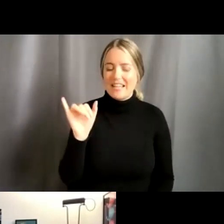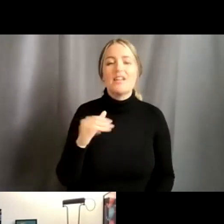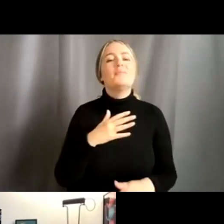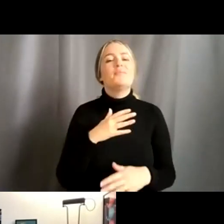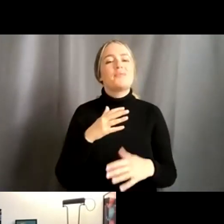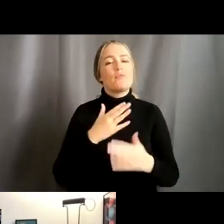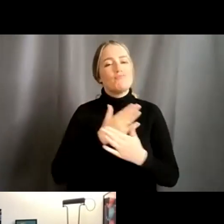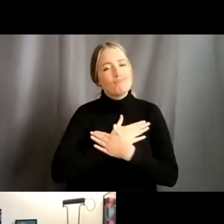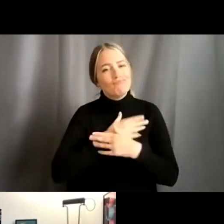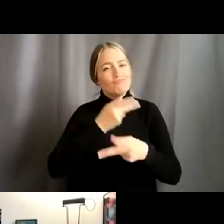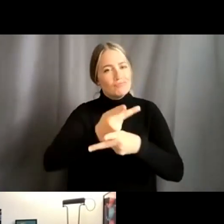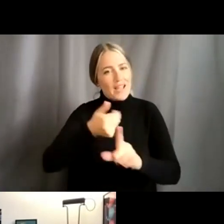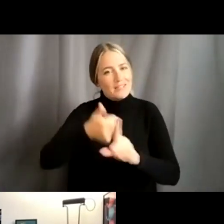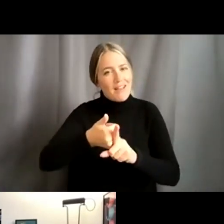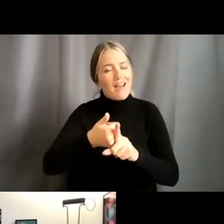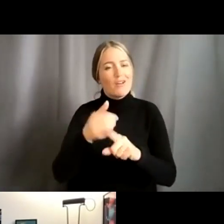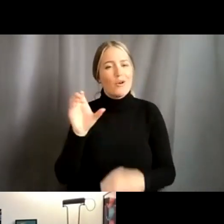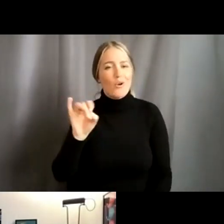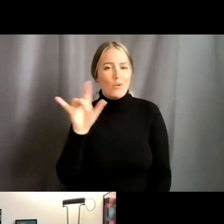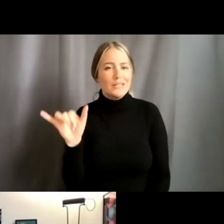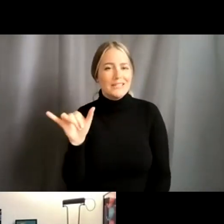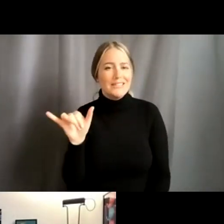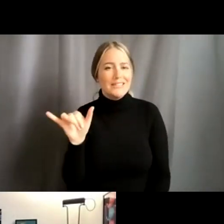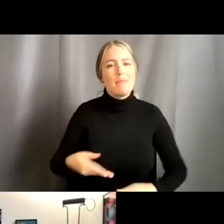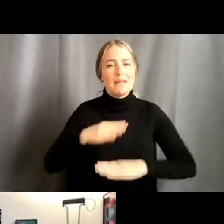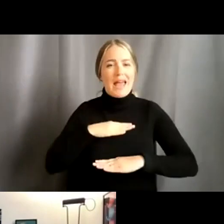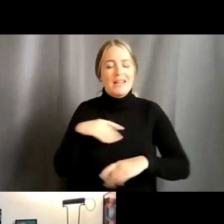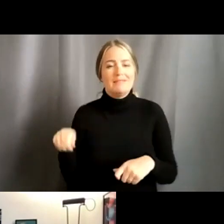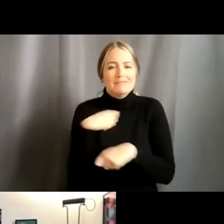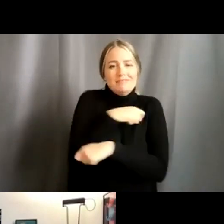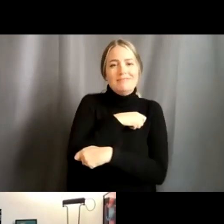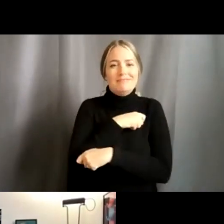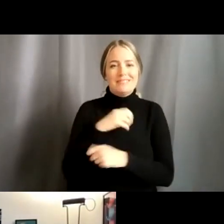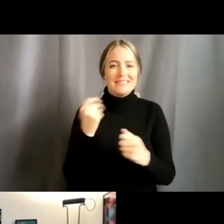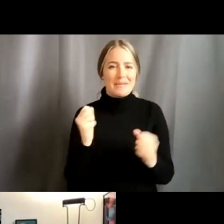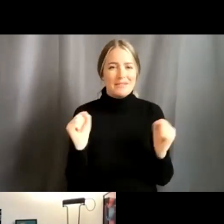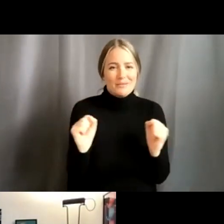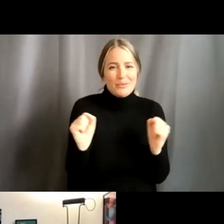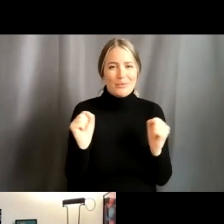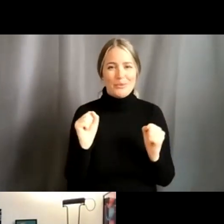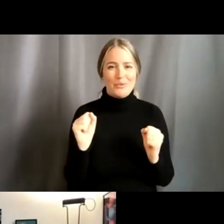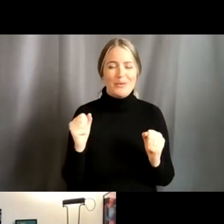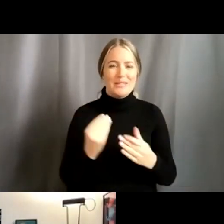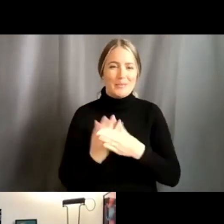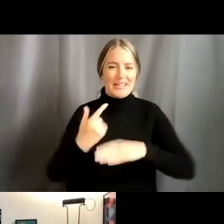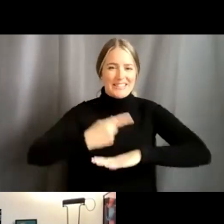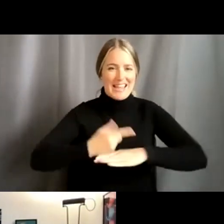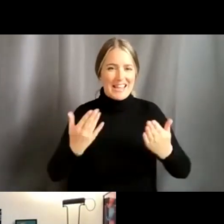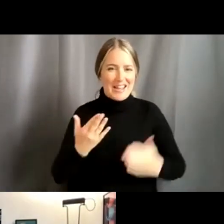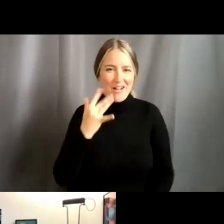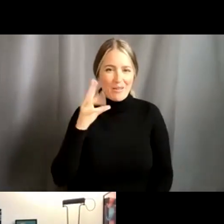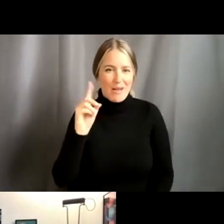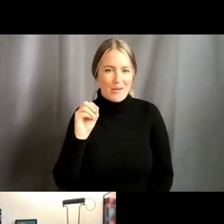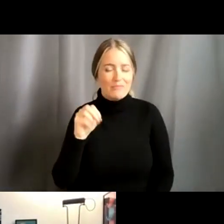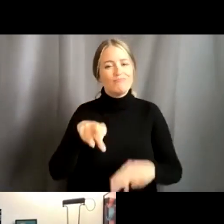take care of yourself, get cozy, grab a blanket. It's kind of a chilly spring day here in Colorado, and just sit back.